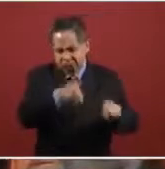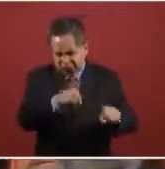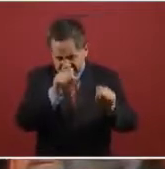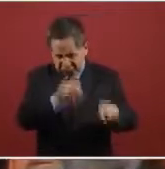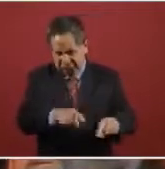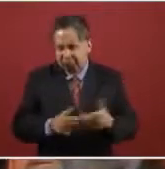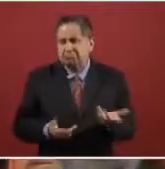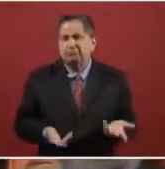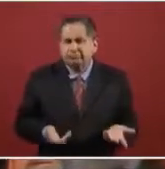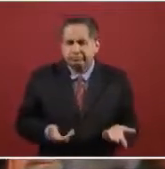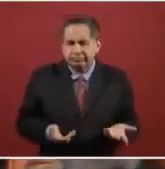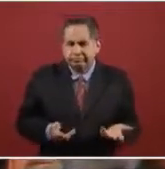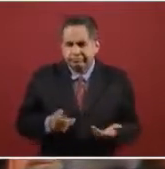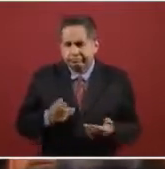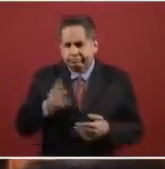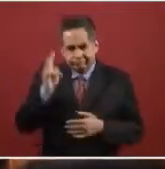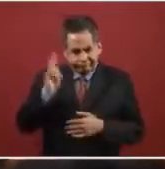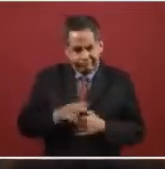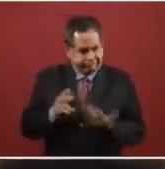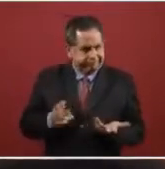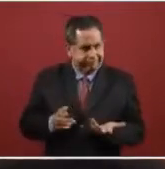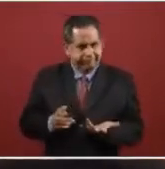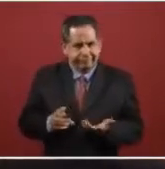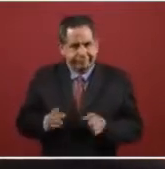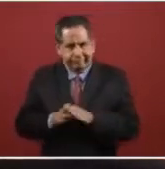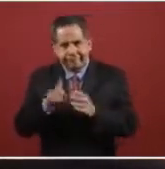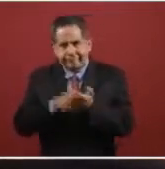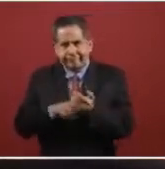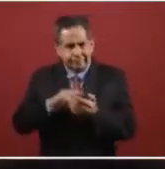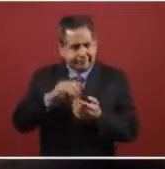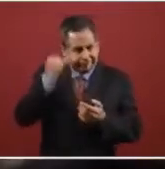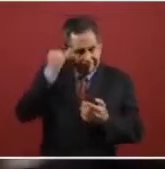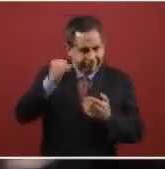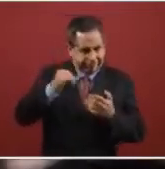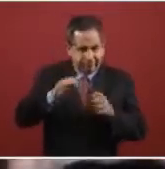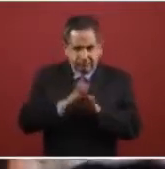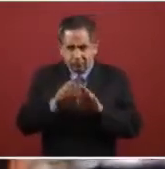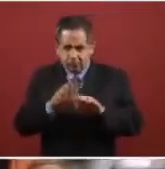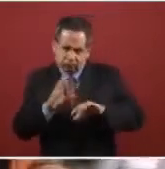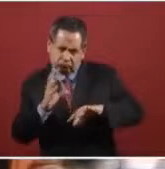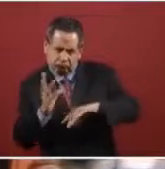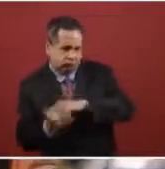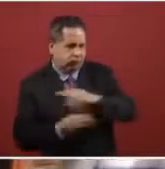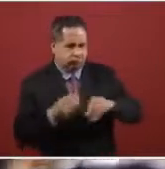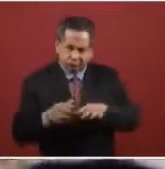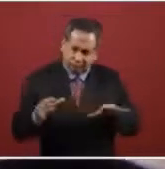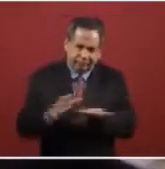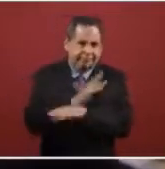PEMICS so they're saying they haven't done a cleansing of the corruption in PEMICS they're trying to help